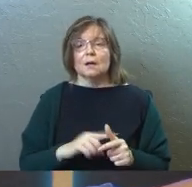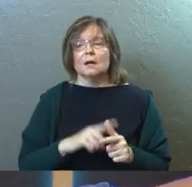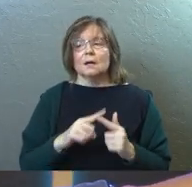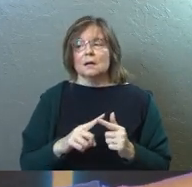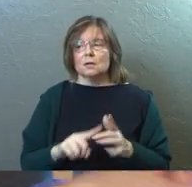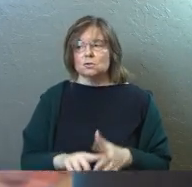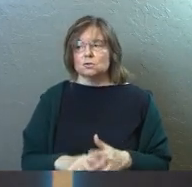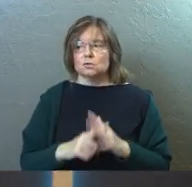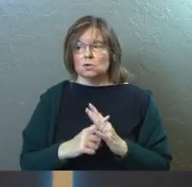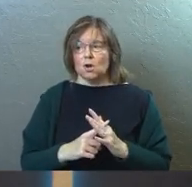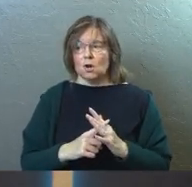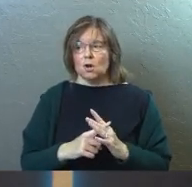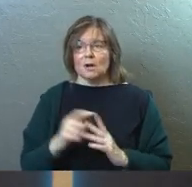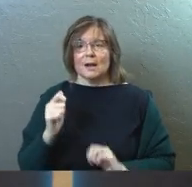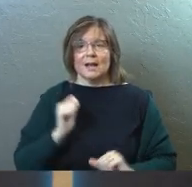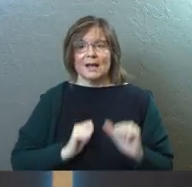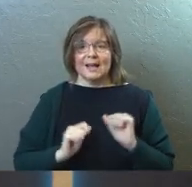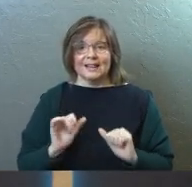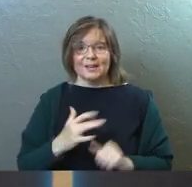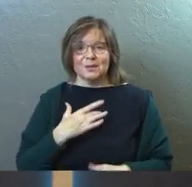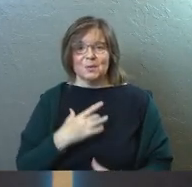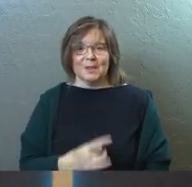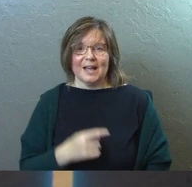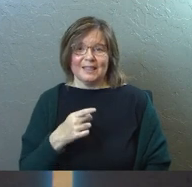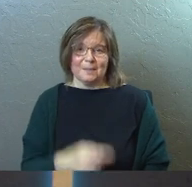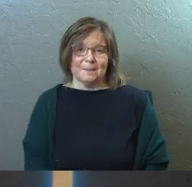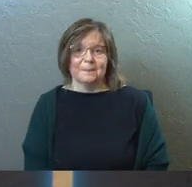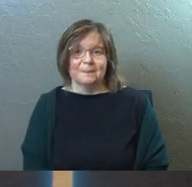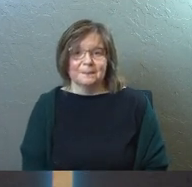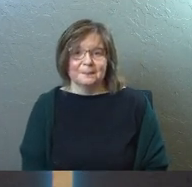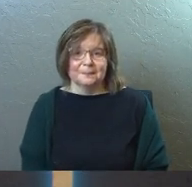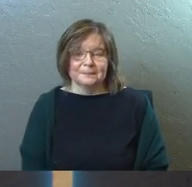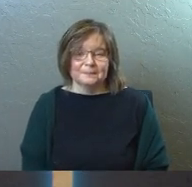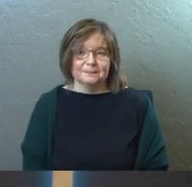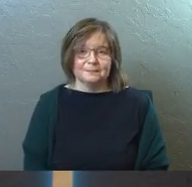then start just acting like you like them.